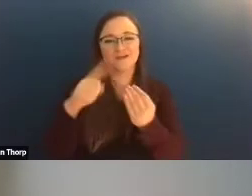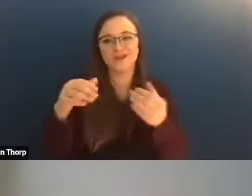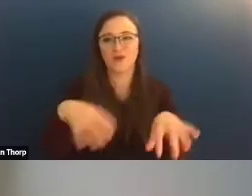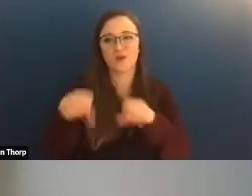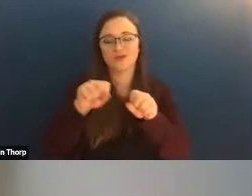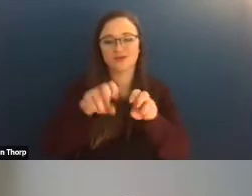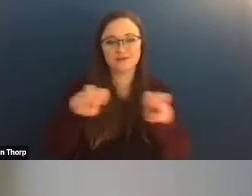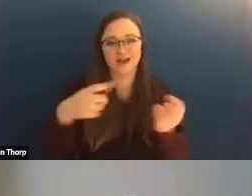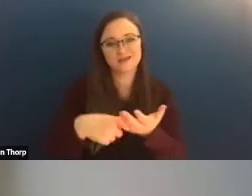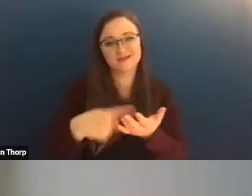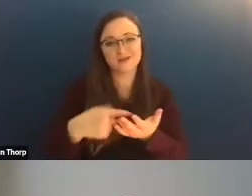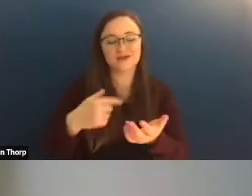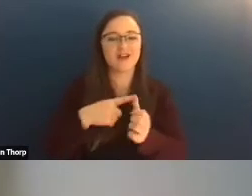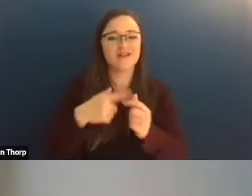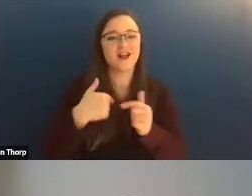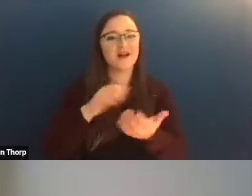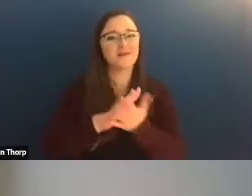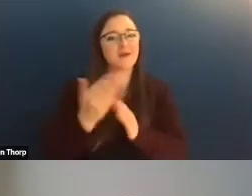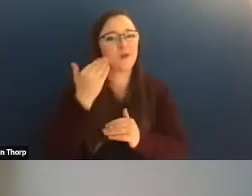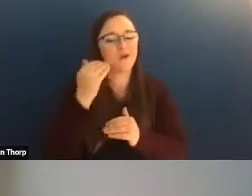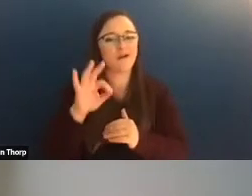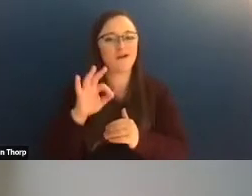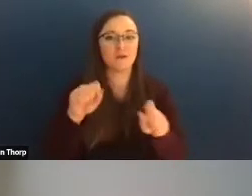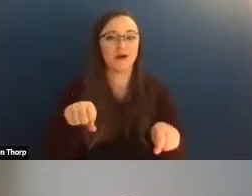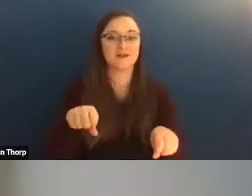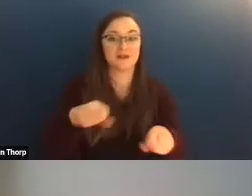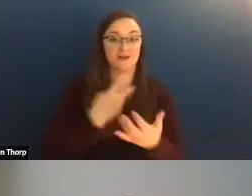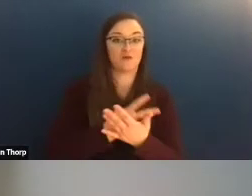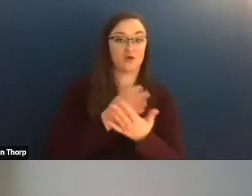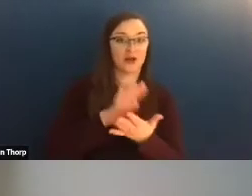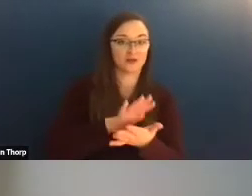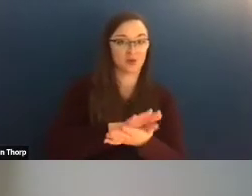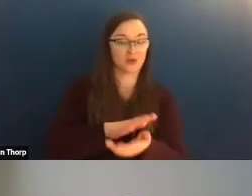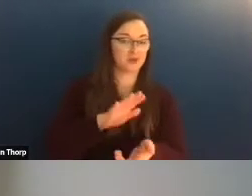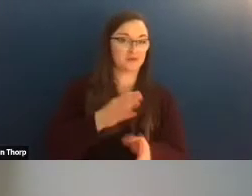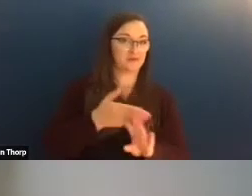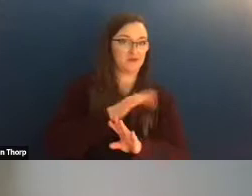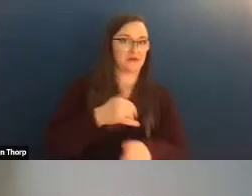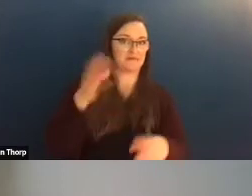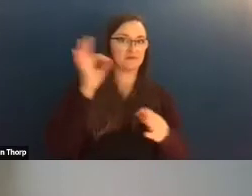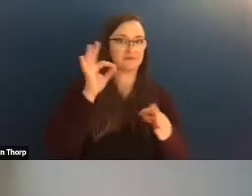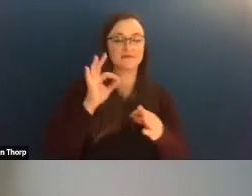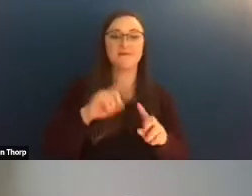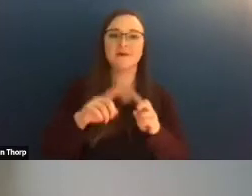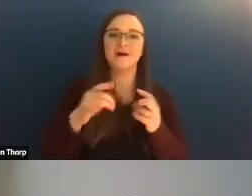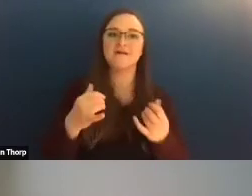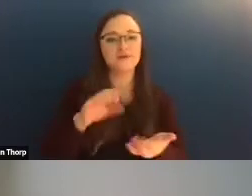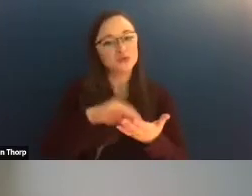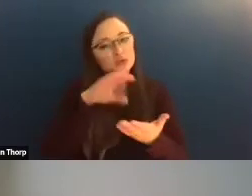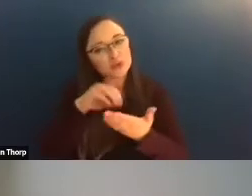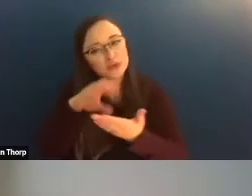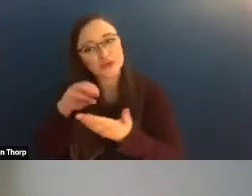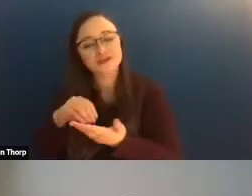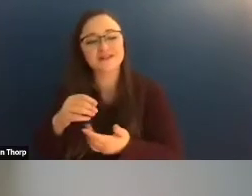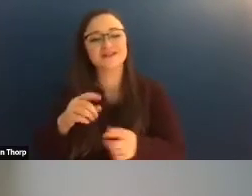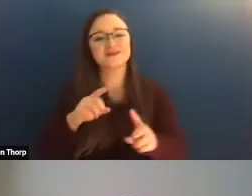eventually I became aware of the possibility of like what grad school was. I had no idea what grad school was and everything. So I think keeping your ear